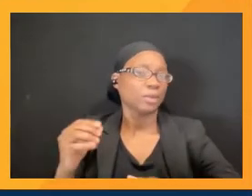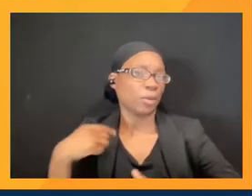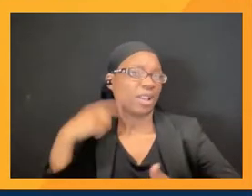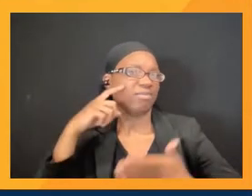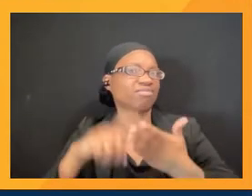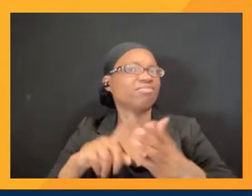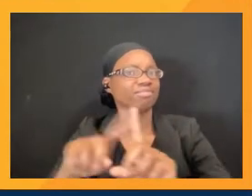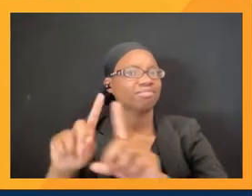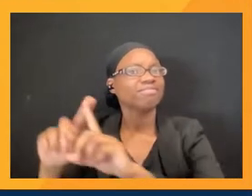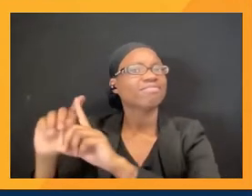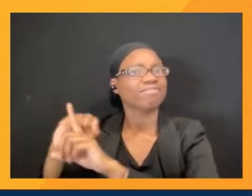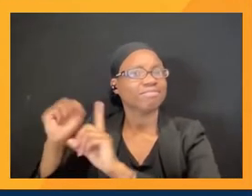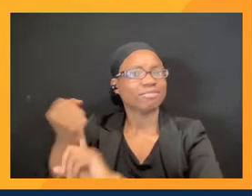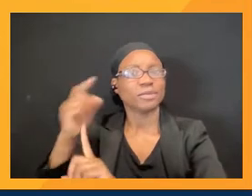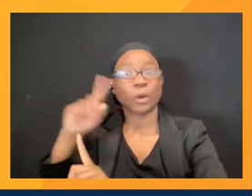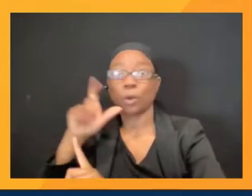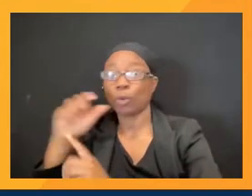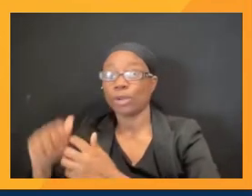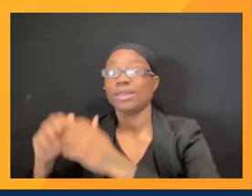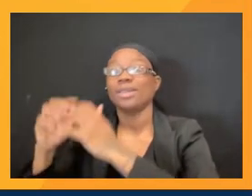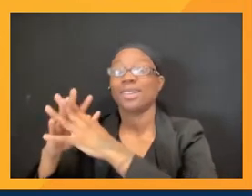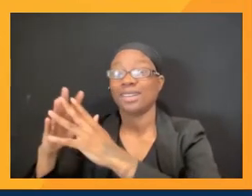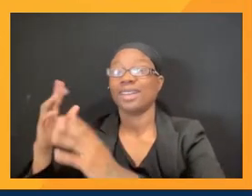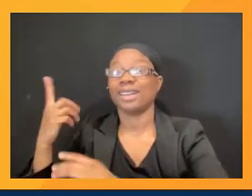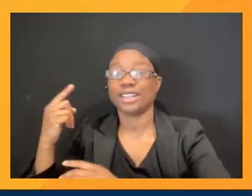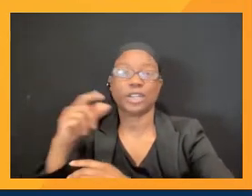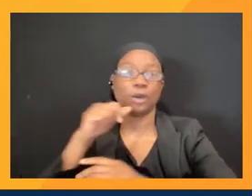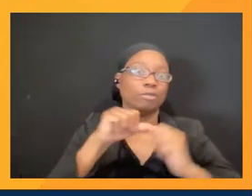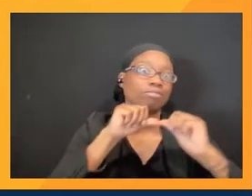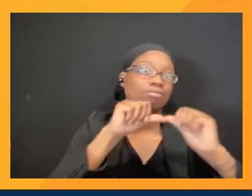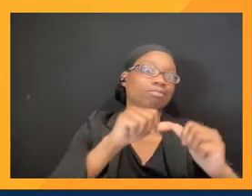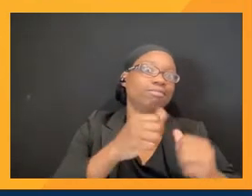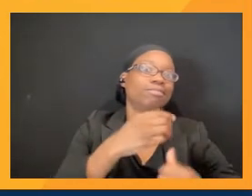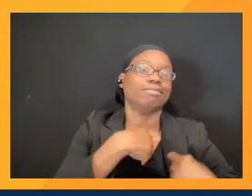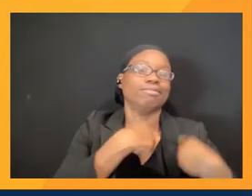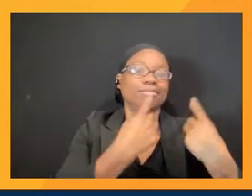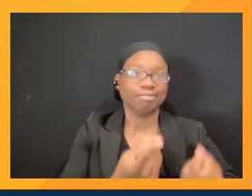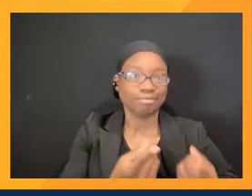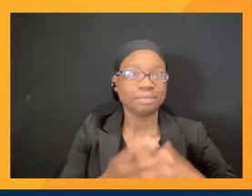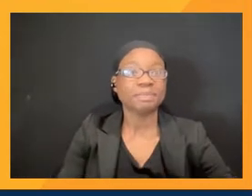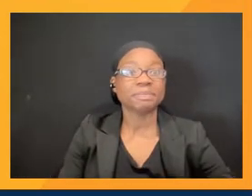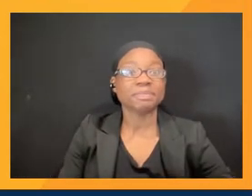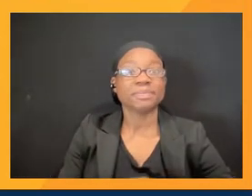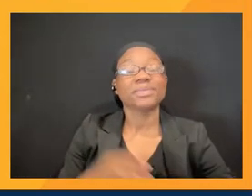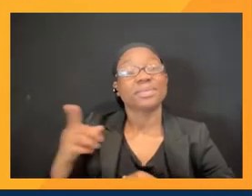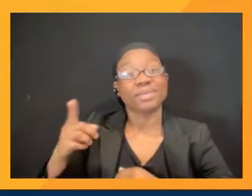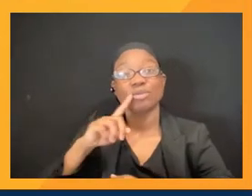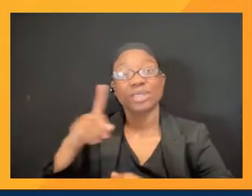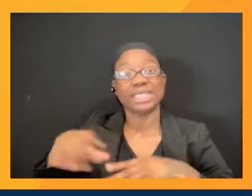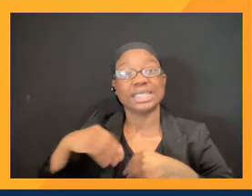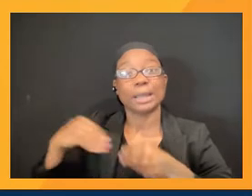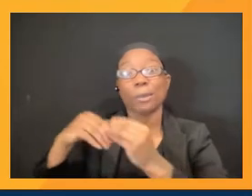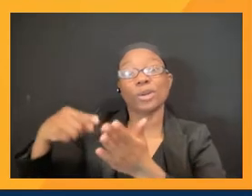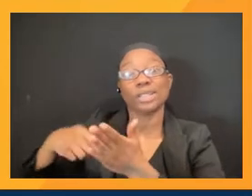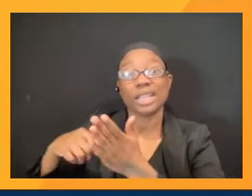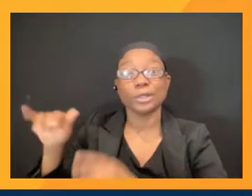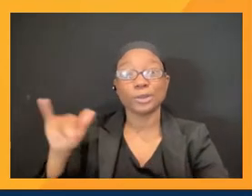small businesses and innovative startups, prior to this, I witnessed firsthand the challenges that businesses had